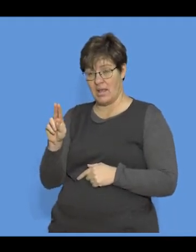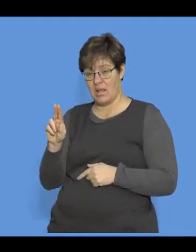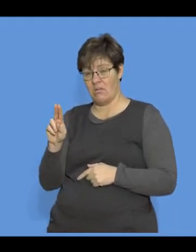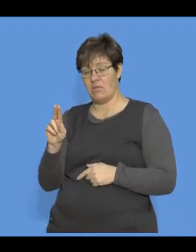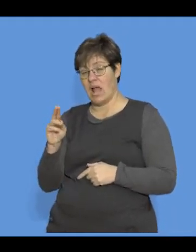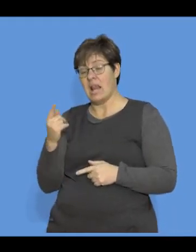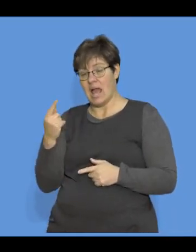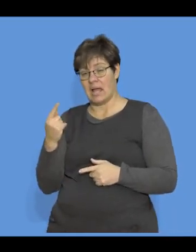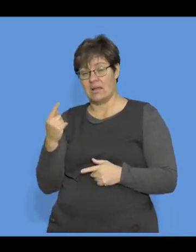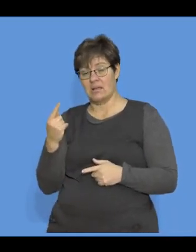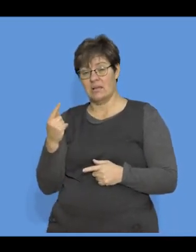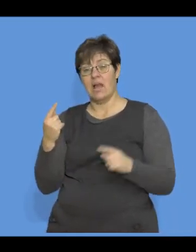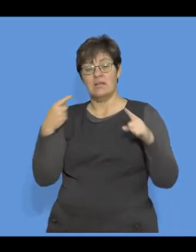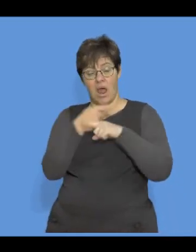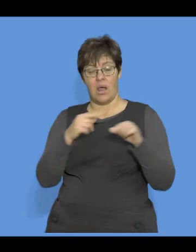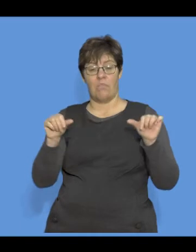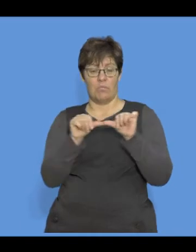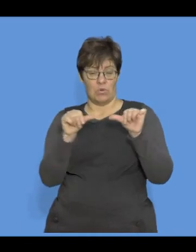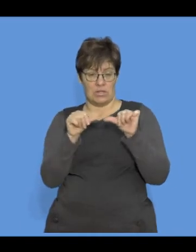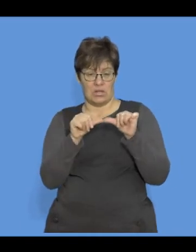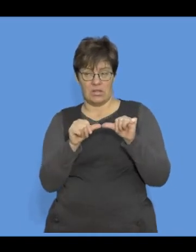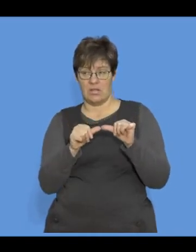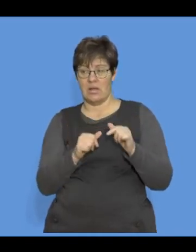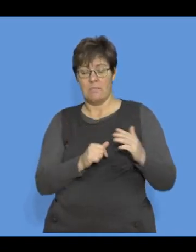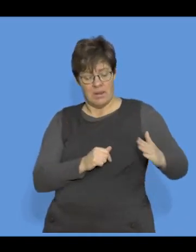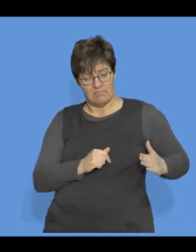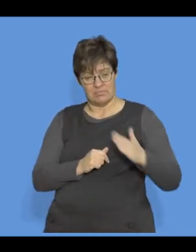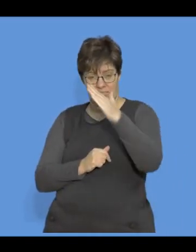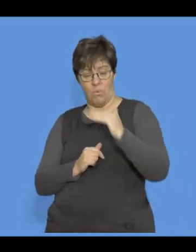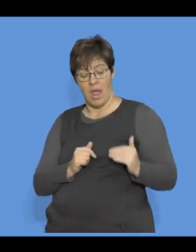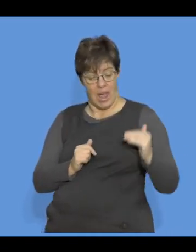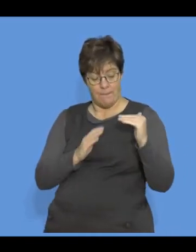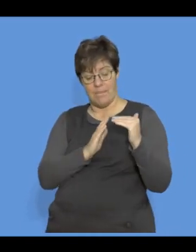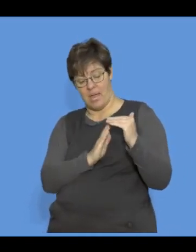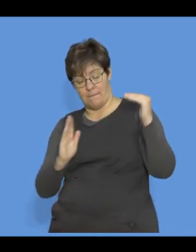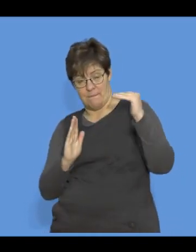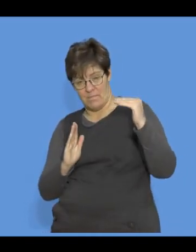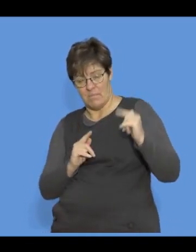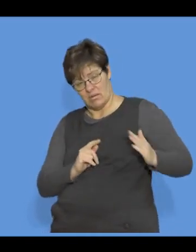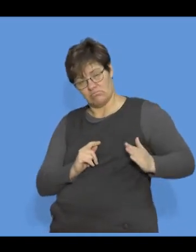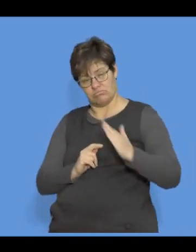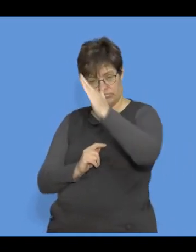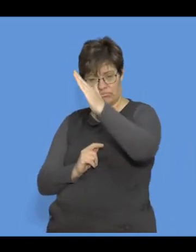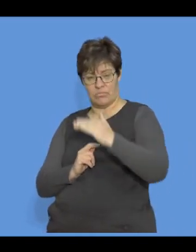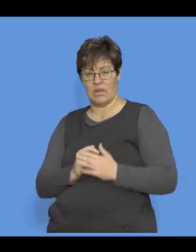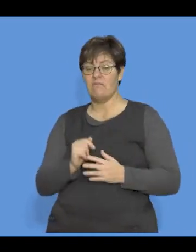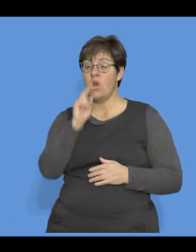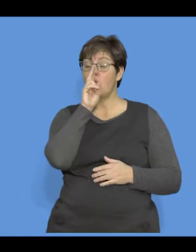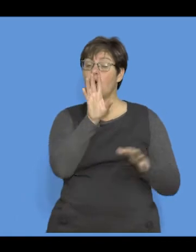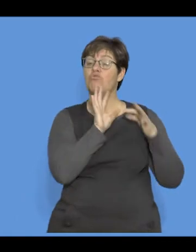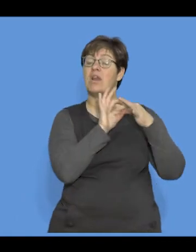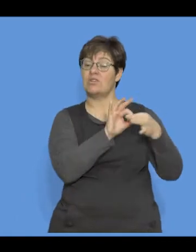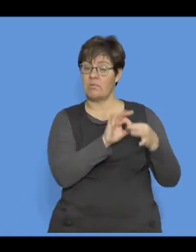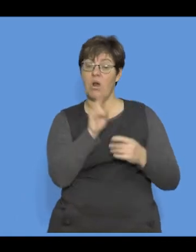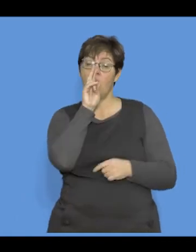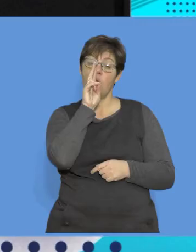And what's directly proportional? It's going to be a straight line through the graph. So just by looking at the relationship, looking at